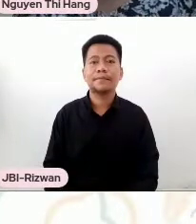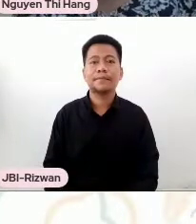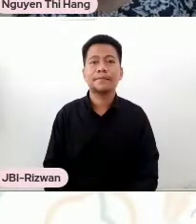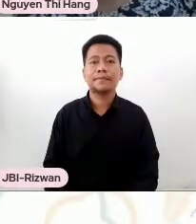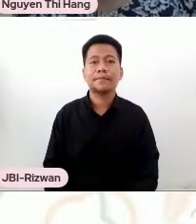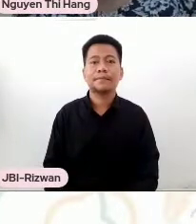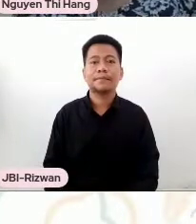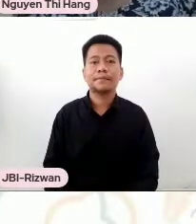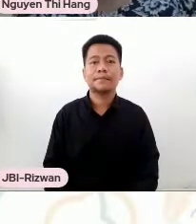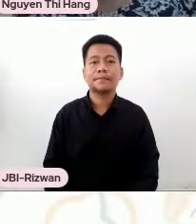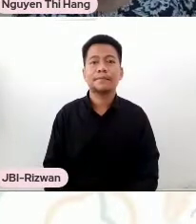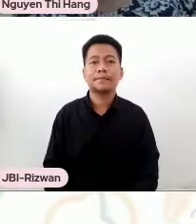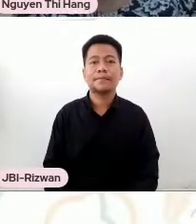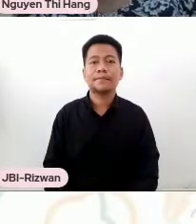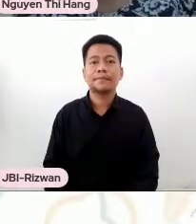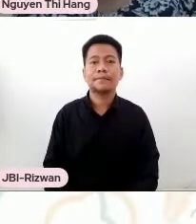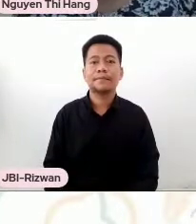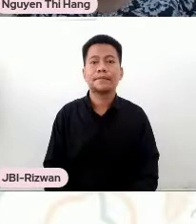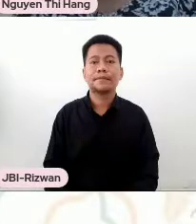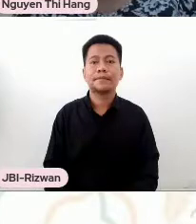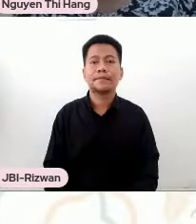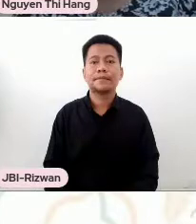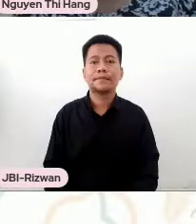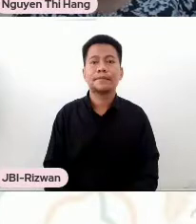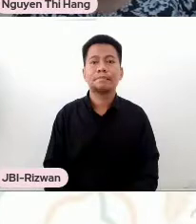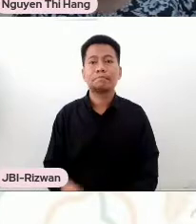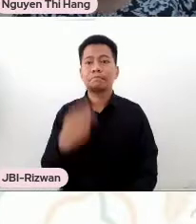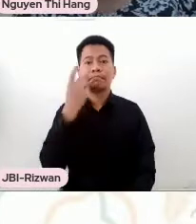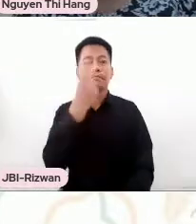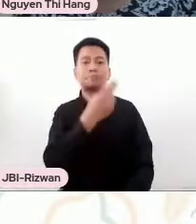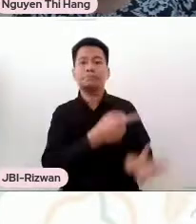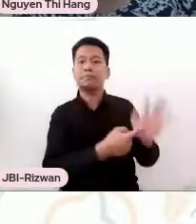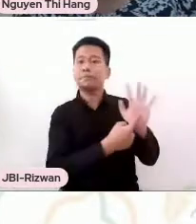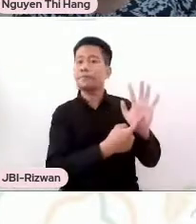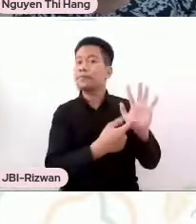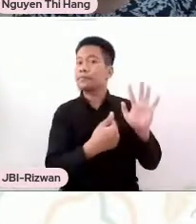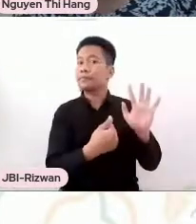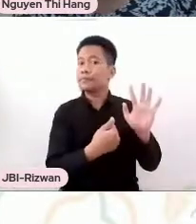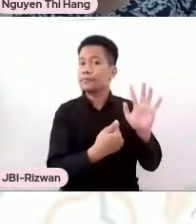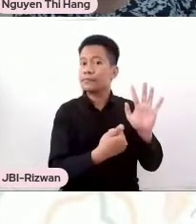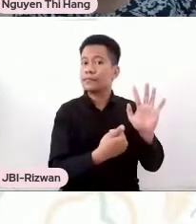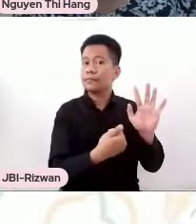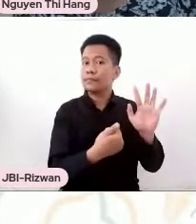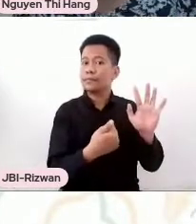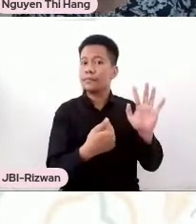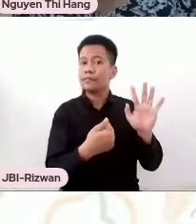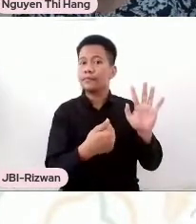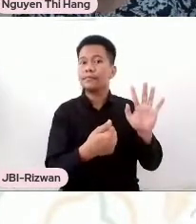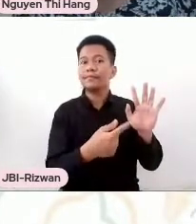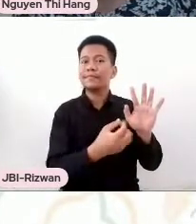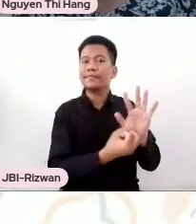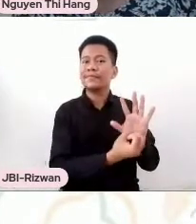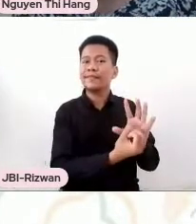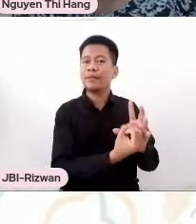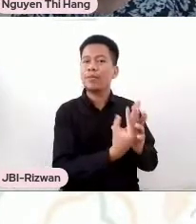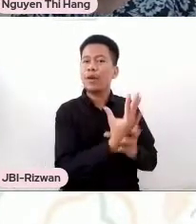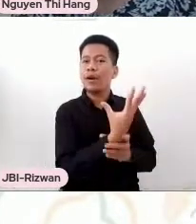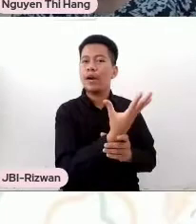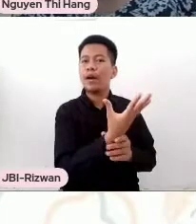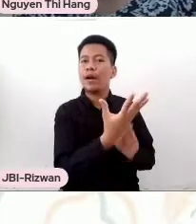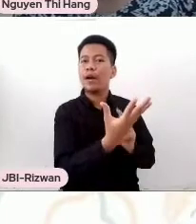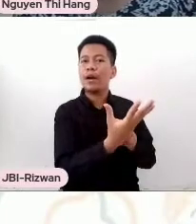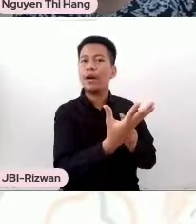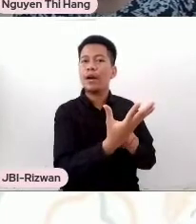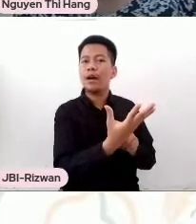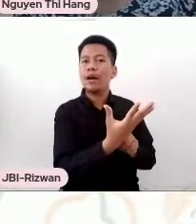Yeah. You can see in the slide, this is our national flower. We call Vietnam is a land